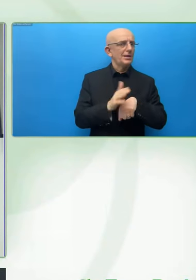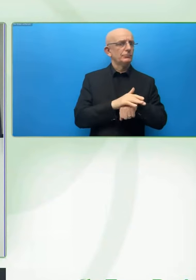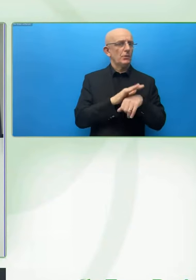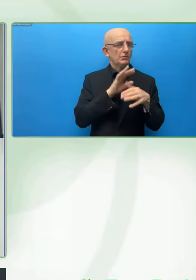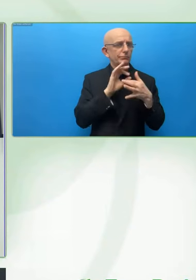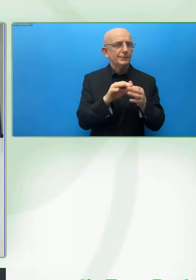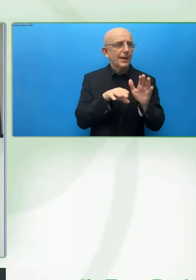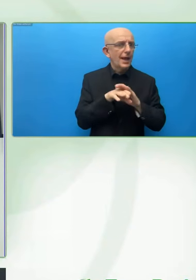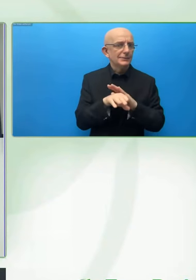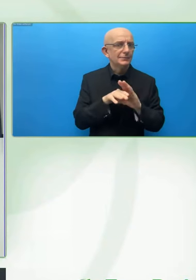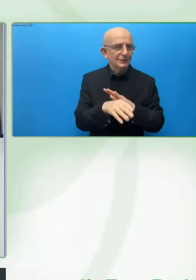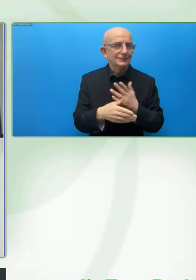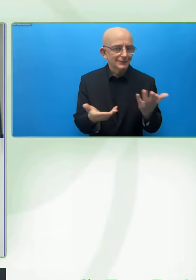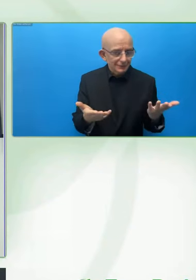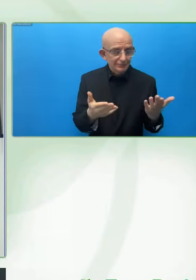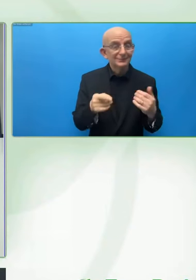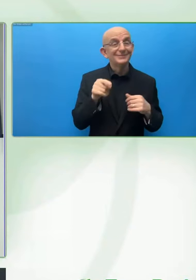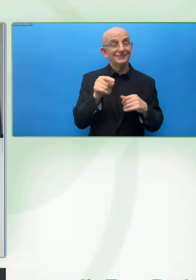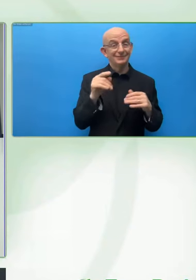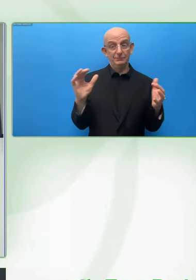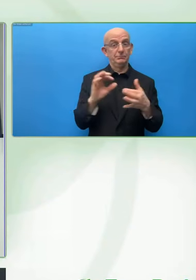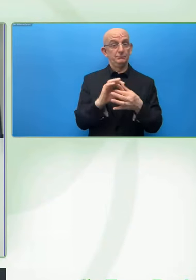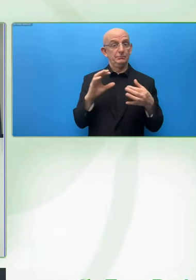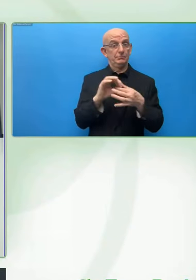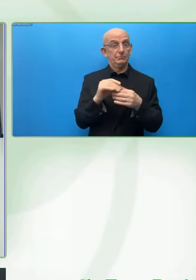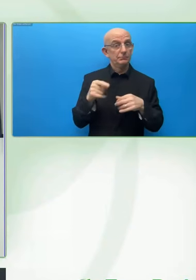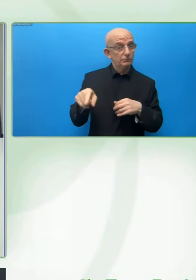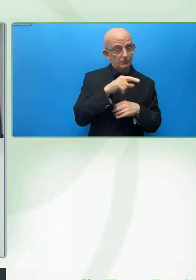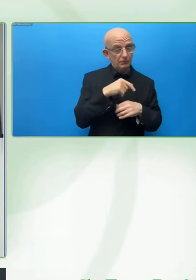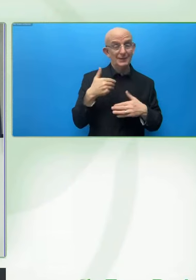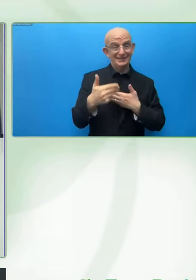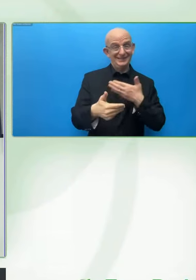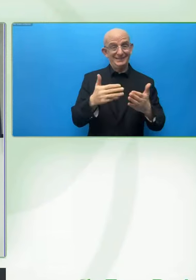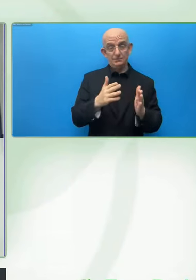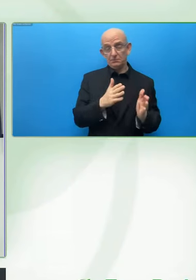still before the end of the Q1, so